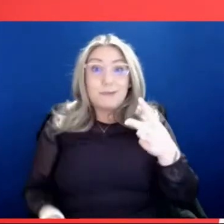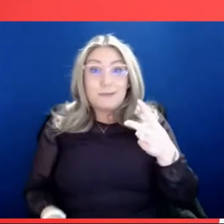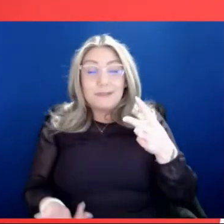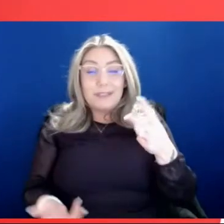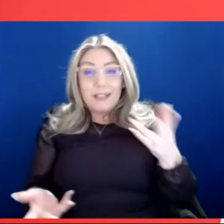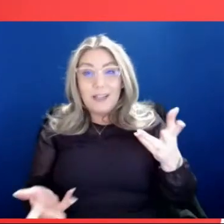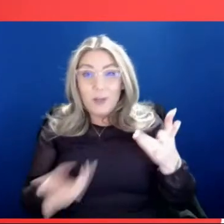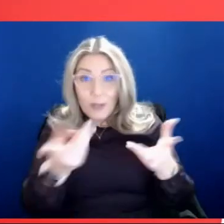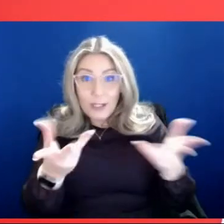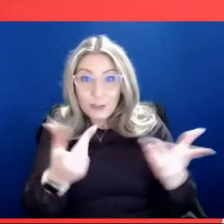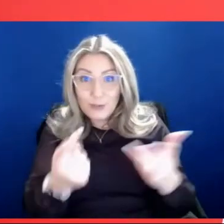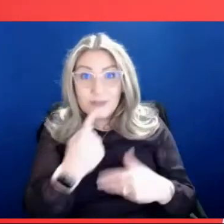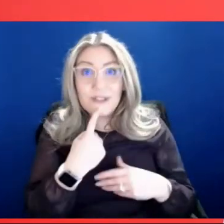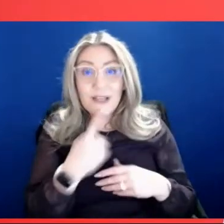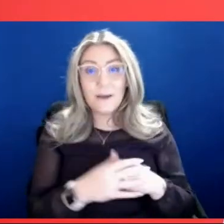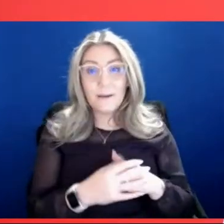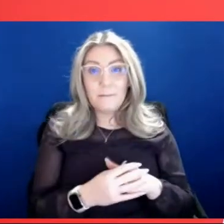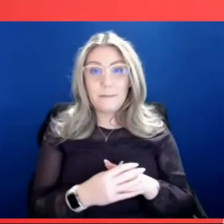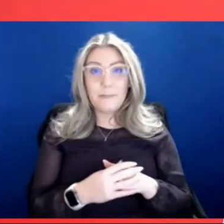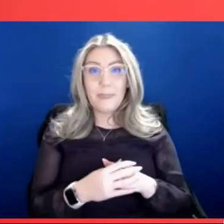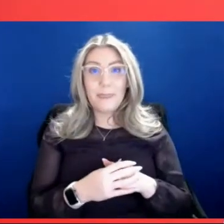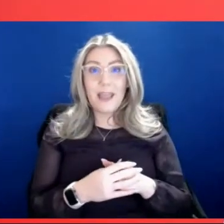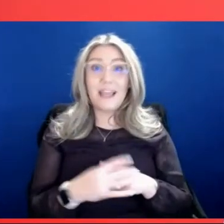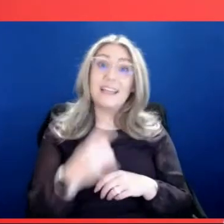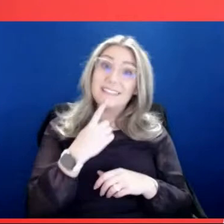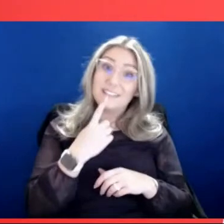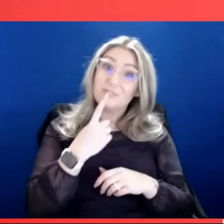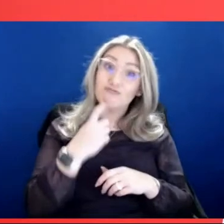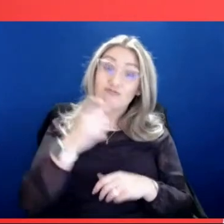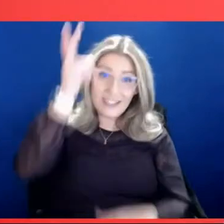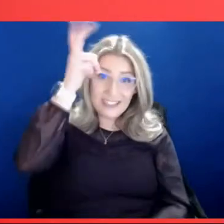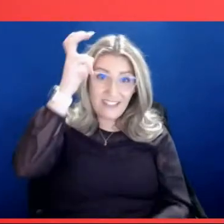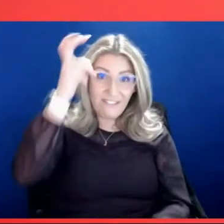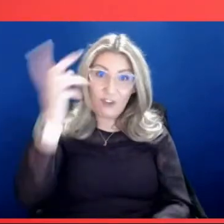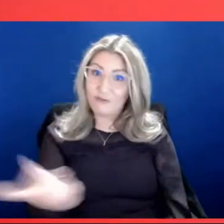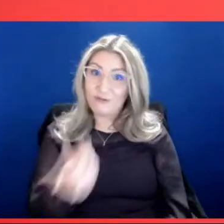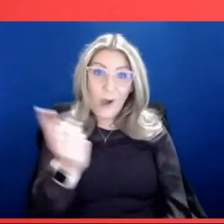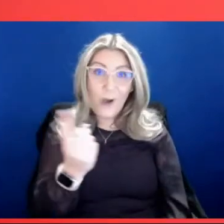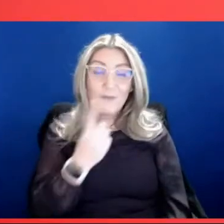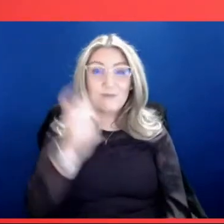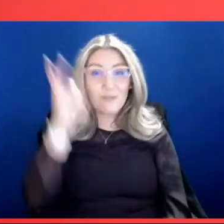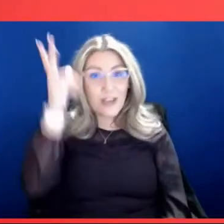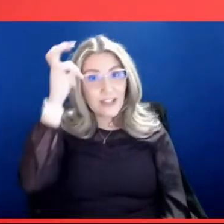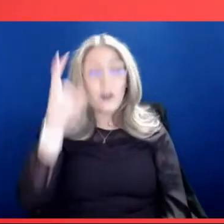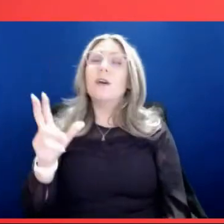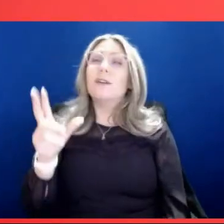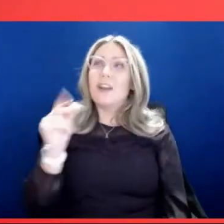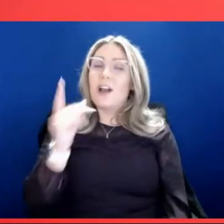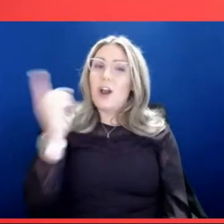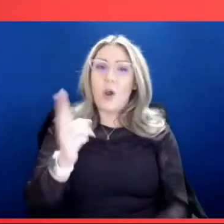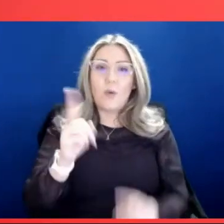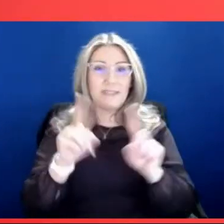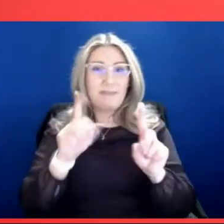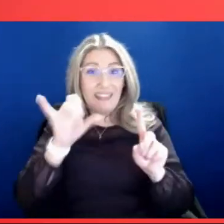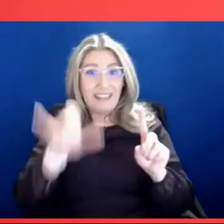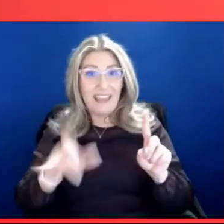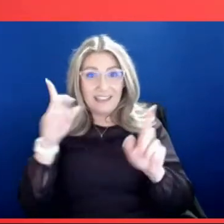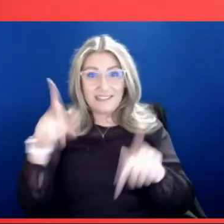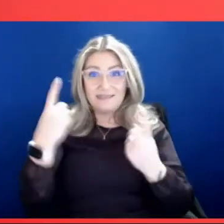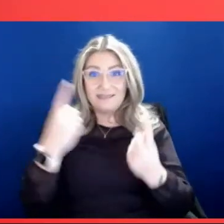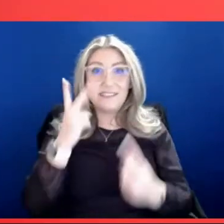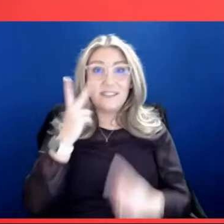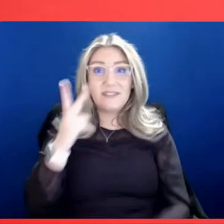say? Red Devil. Red Devil. Yeah. It's always the Red Devil? No, but it wasn't this, because since I've seen Becky,